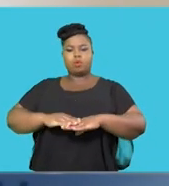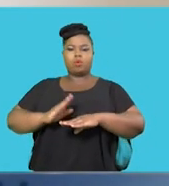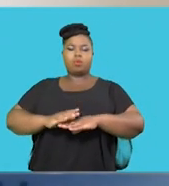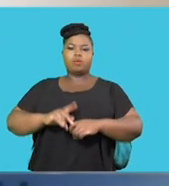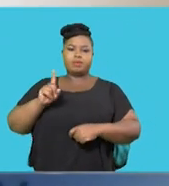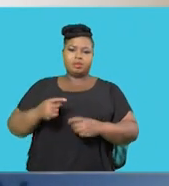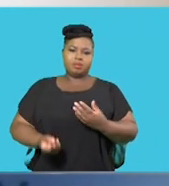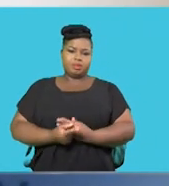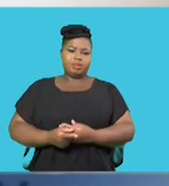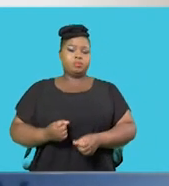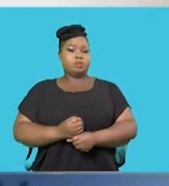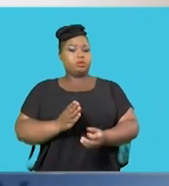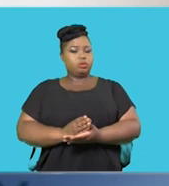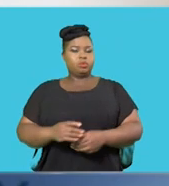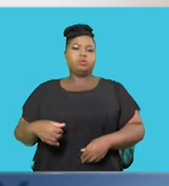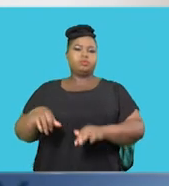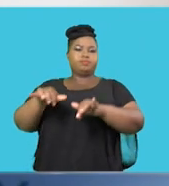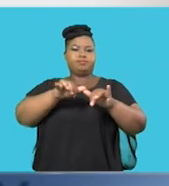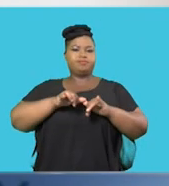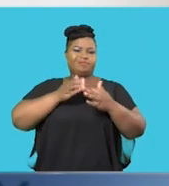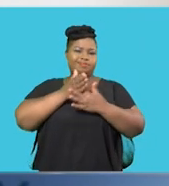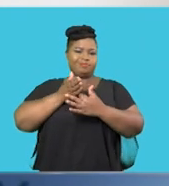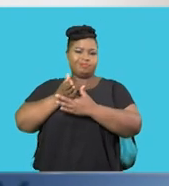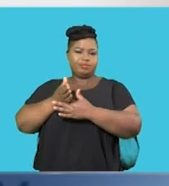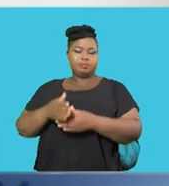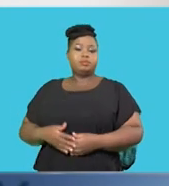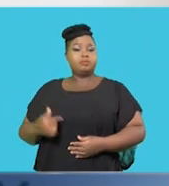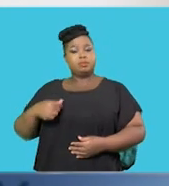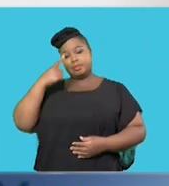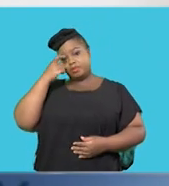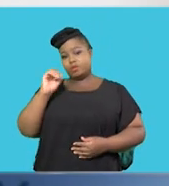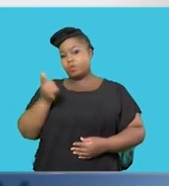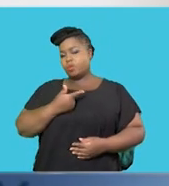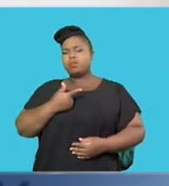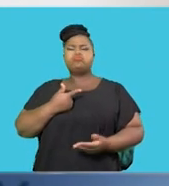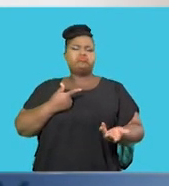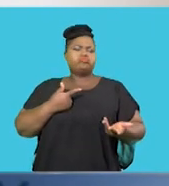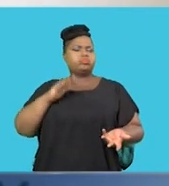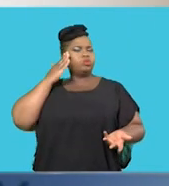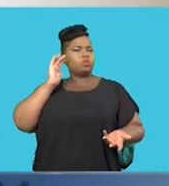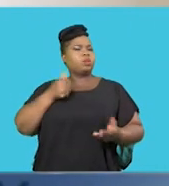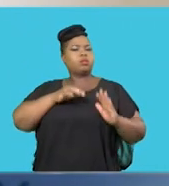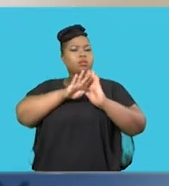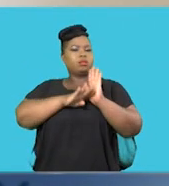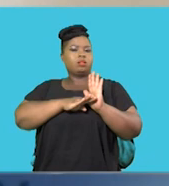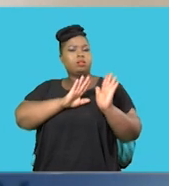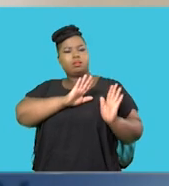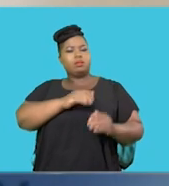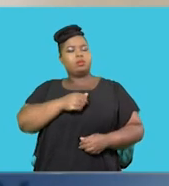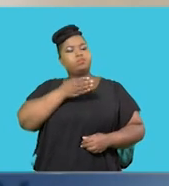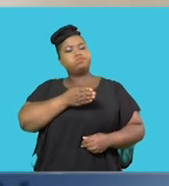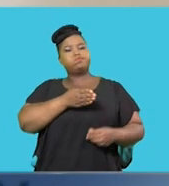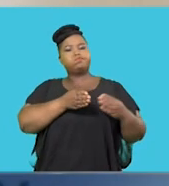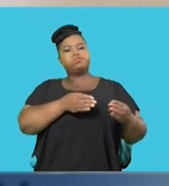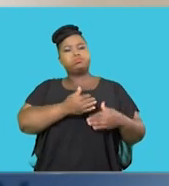done to attain universal access. I believe all of us, we know the program that is being